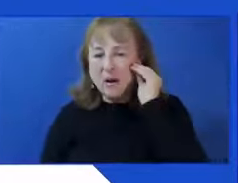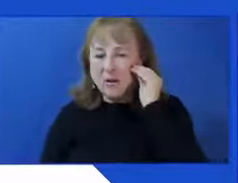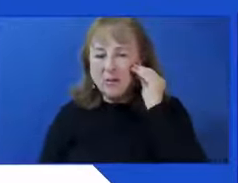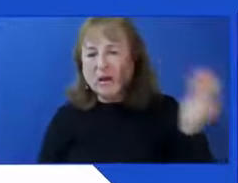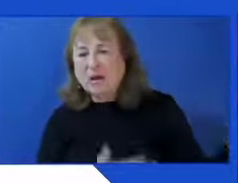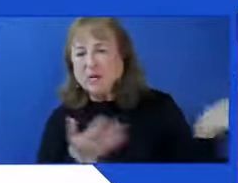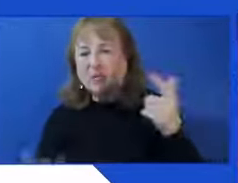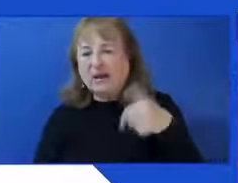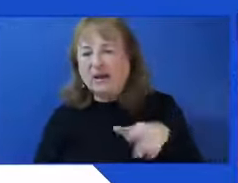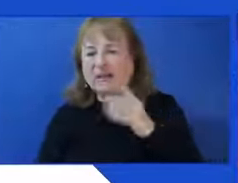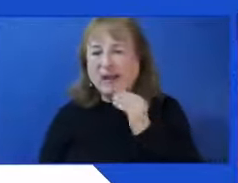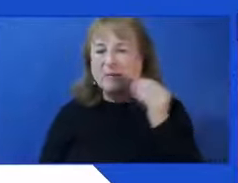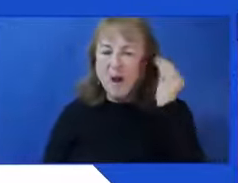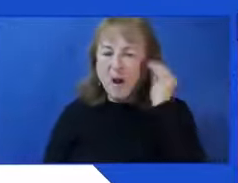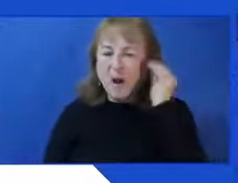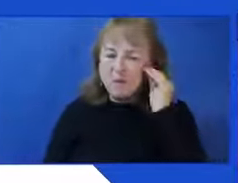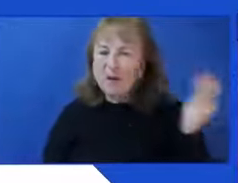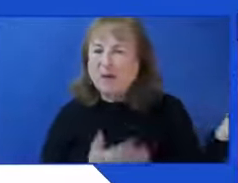home.